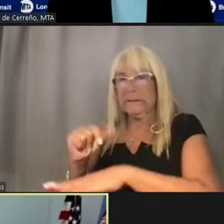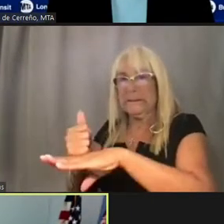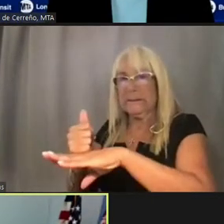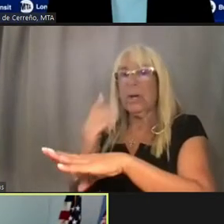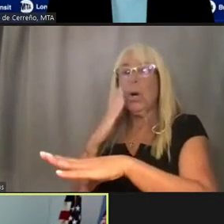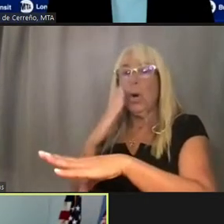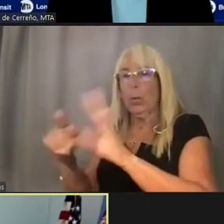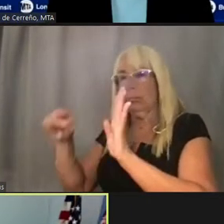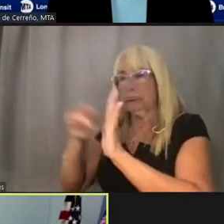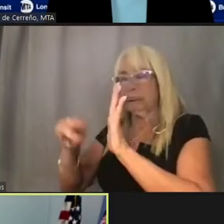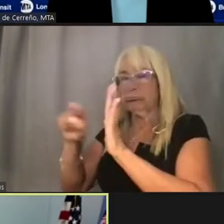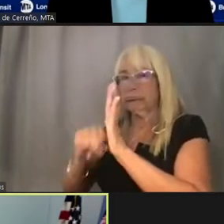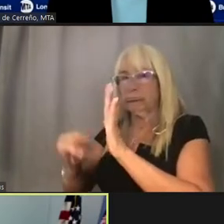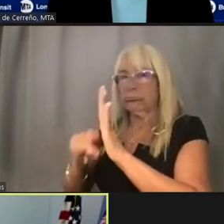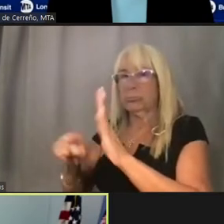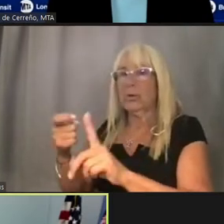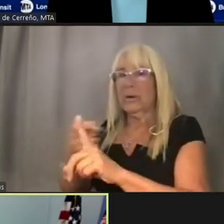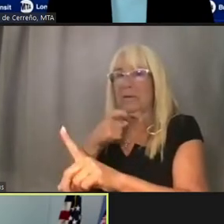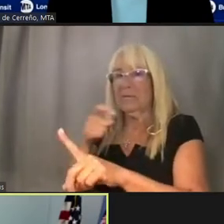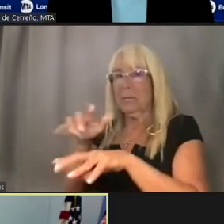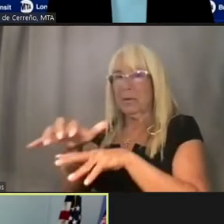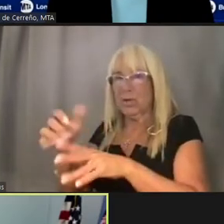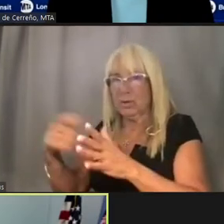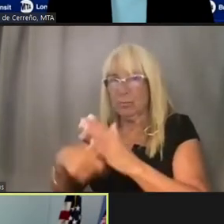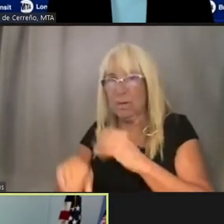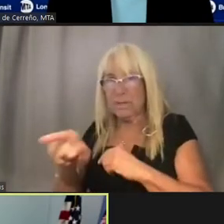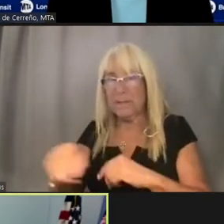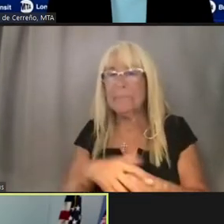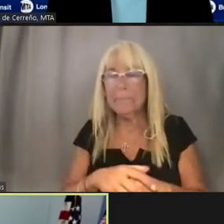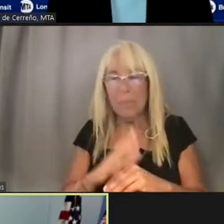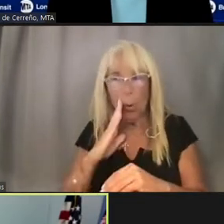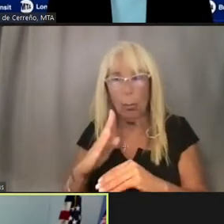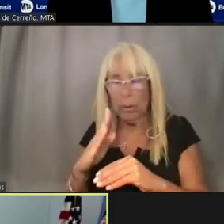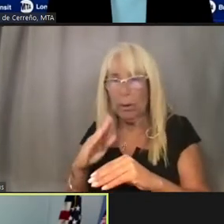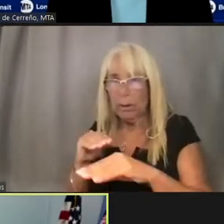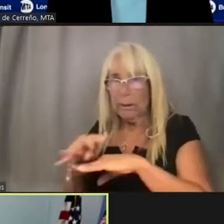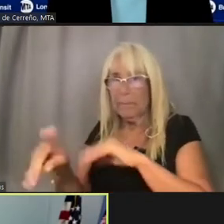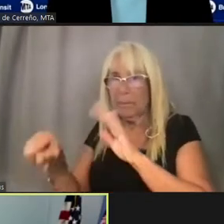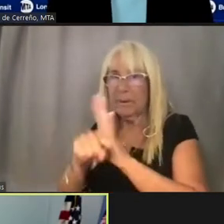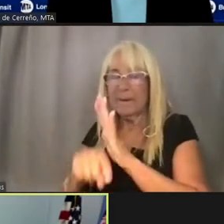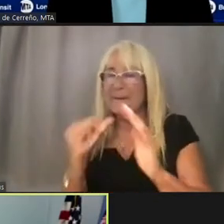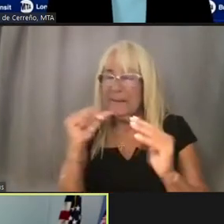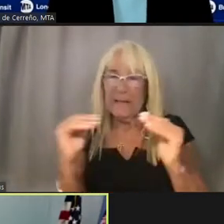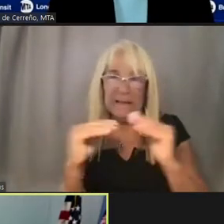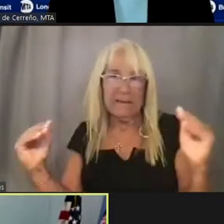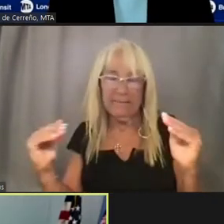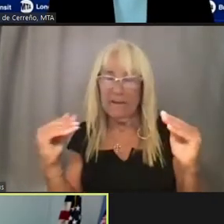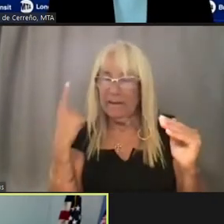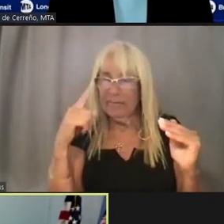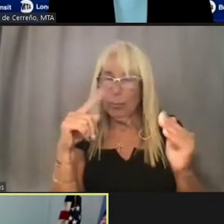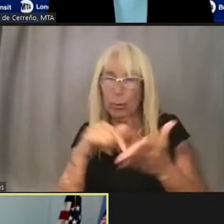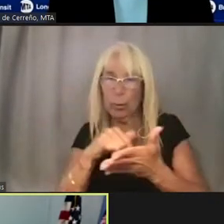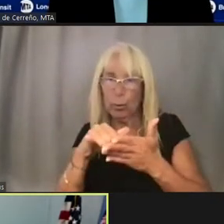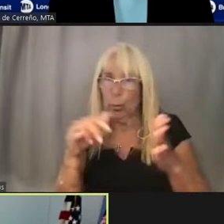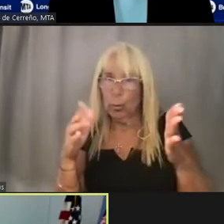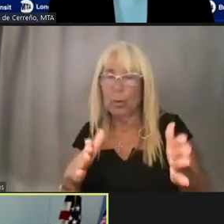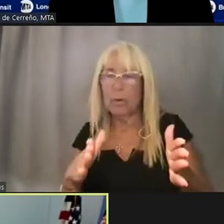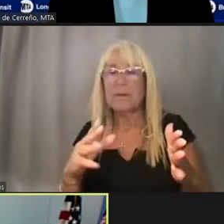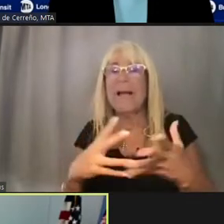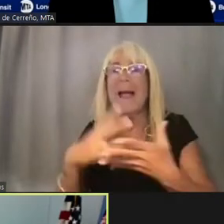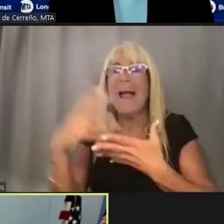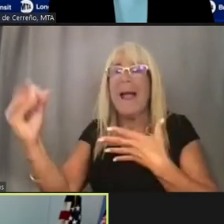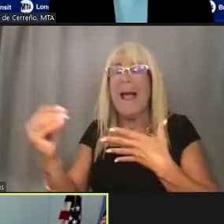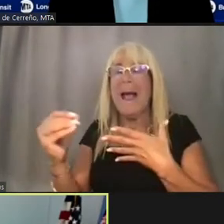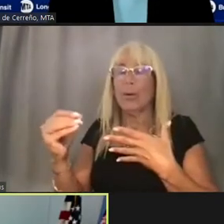by the imposition of congestion pricing congestion pricing is not a fair deal for New Yorkers it is an Outer Borough tax